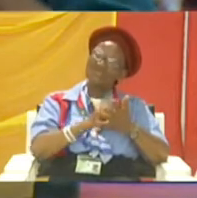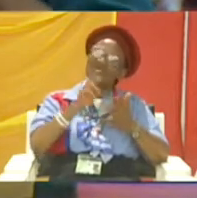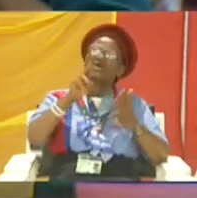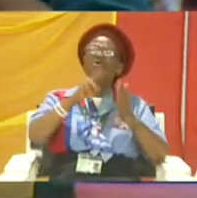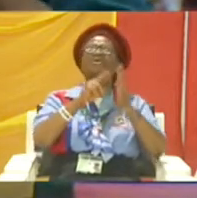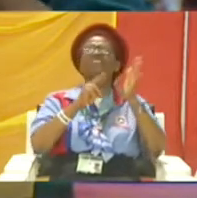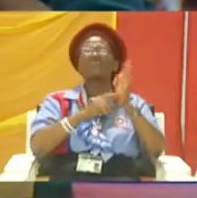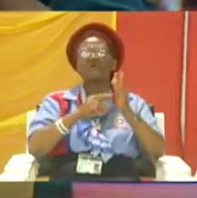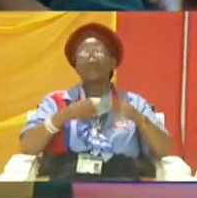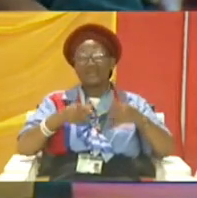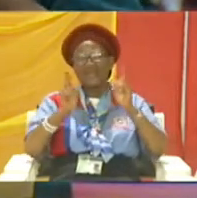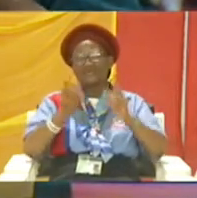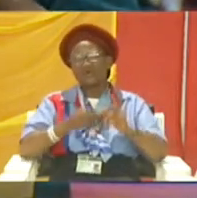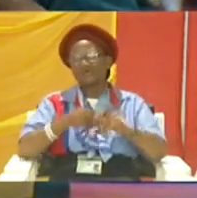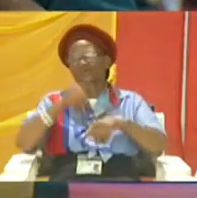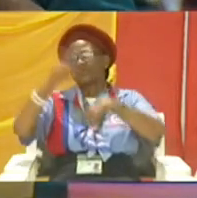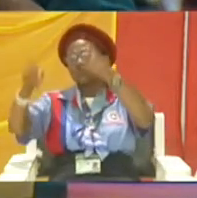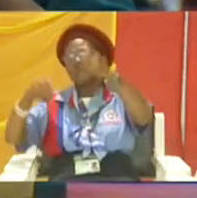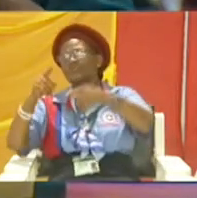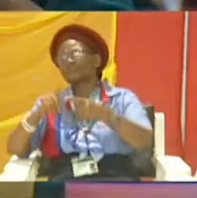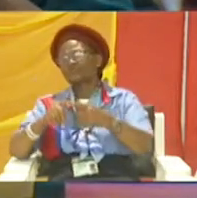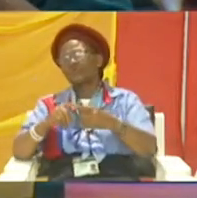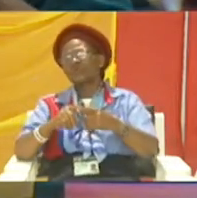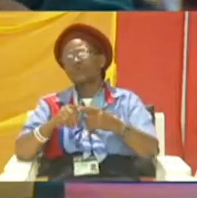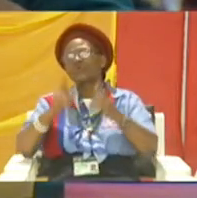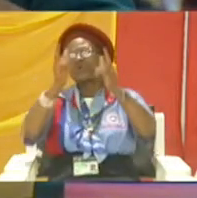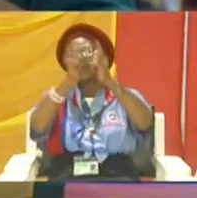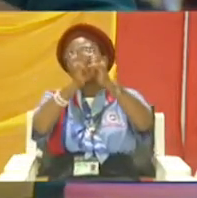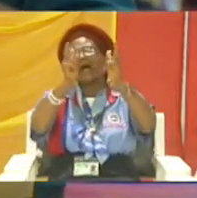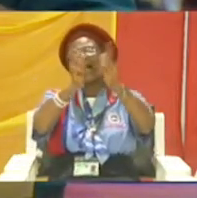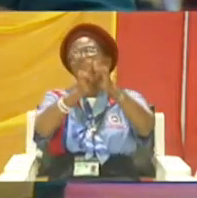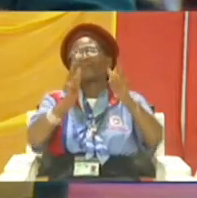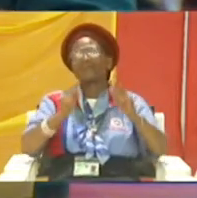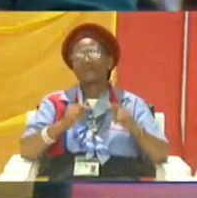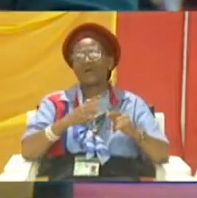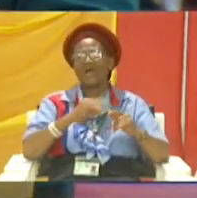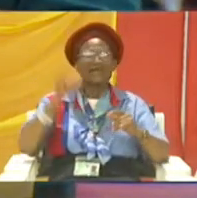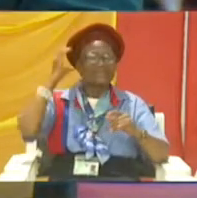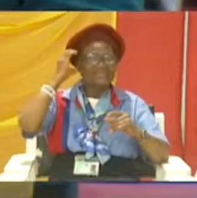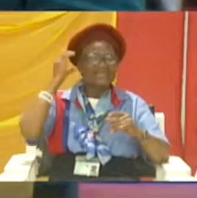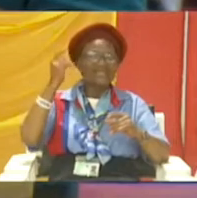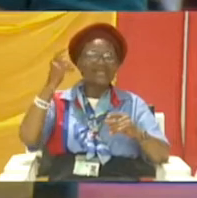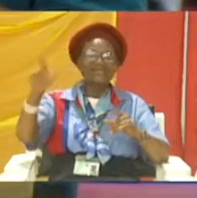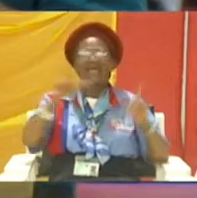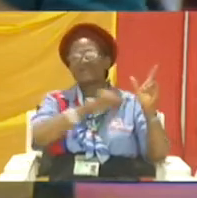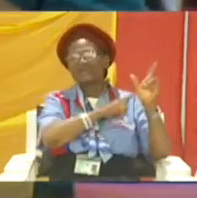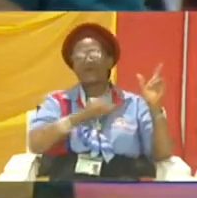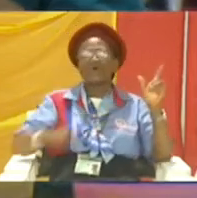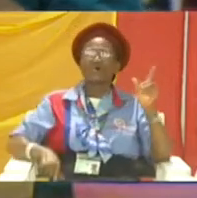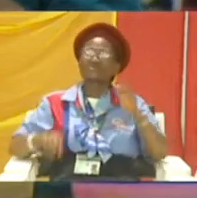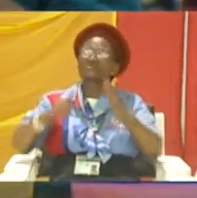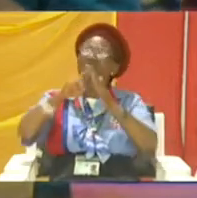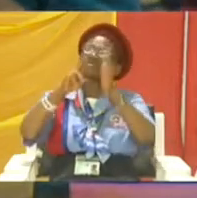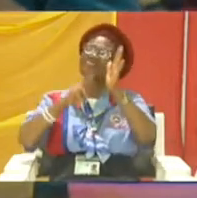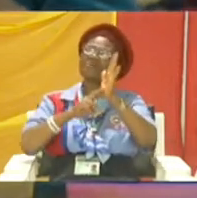Let's go to redemption camp. And go and hear the Lord's report. I